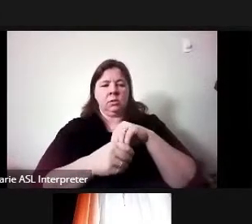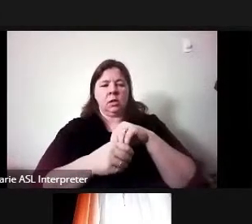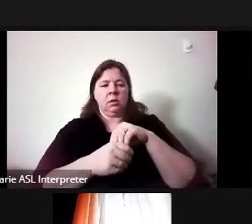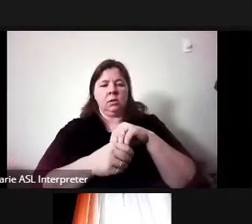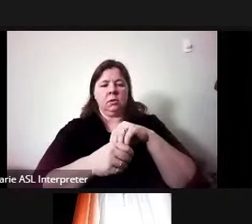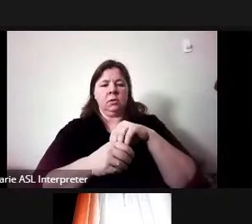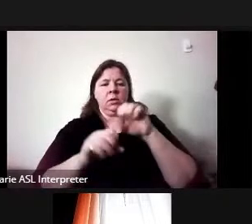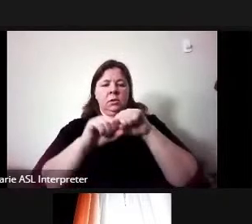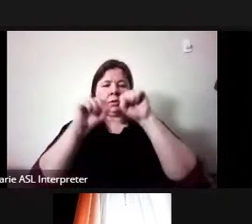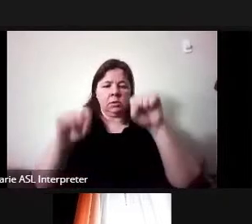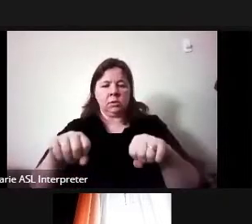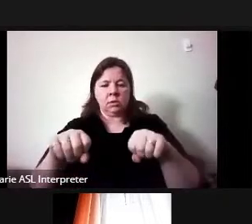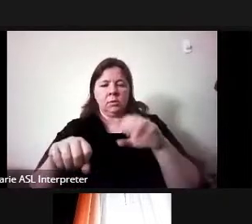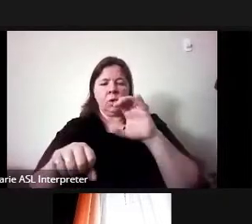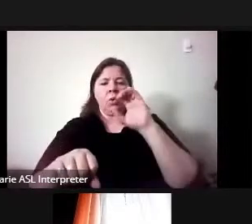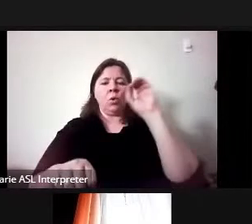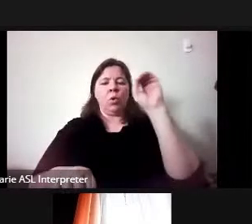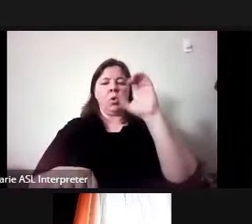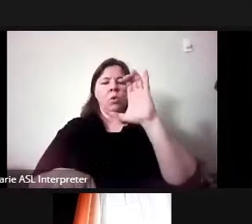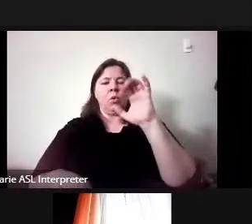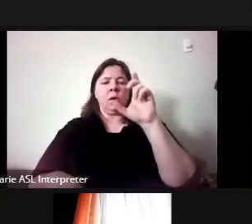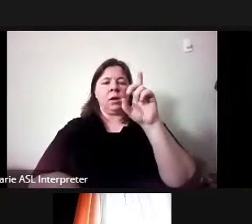the system, inside our academy.